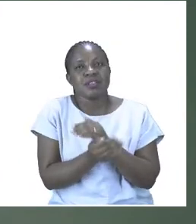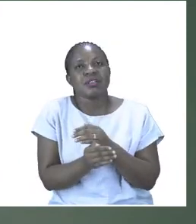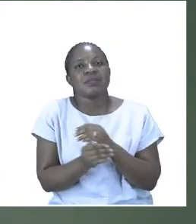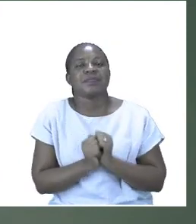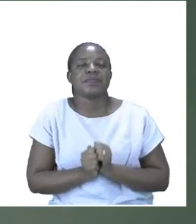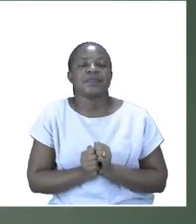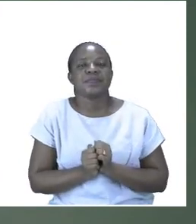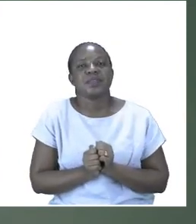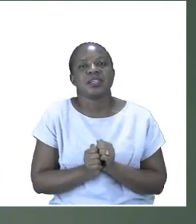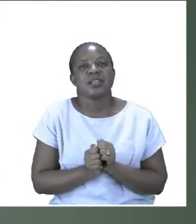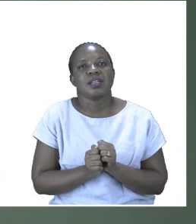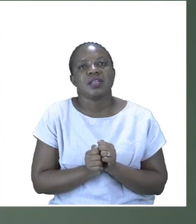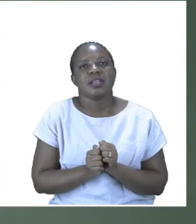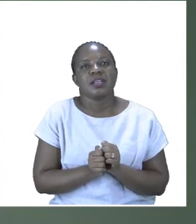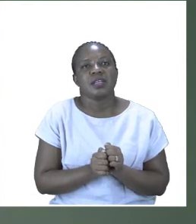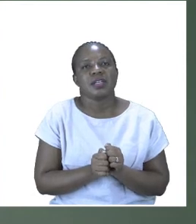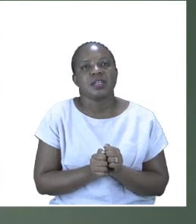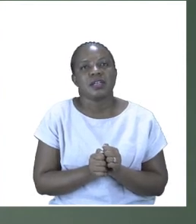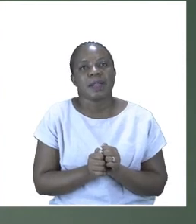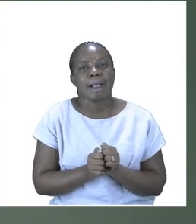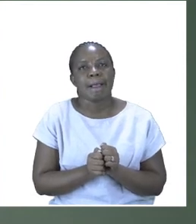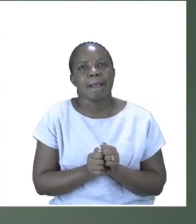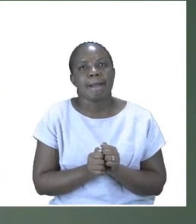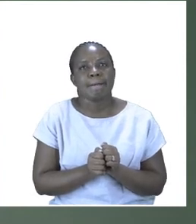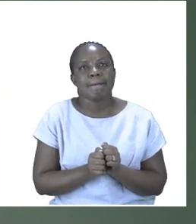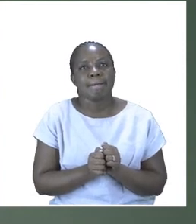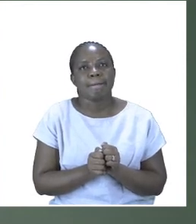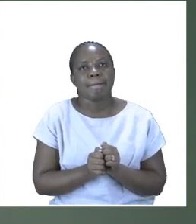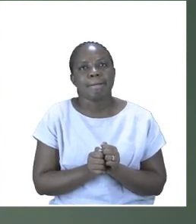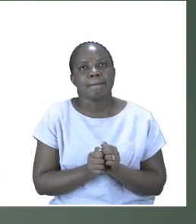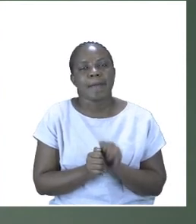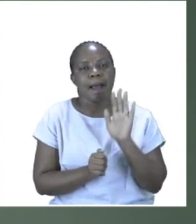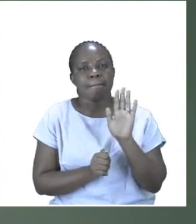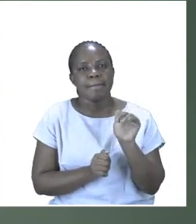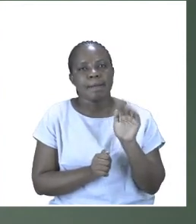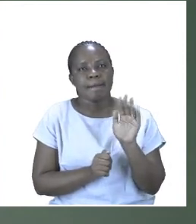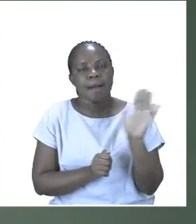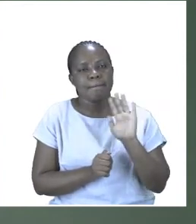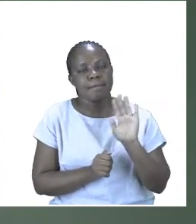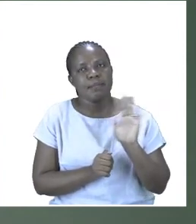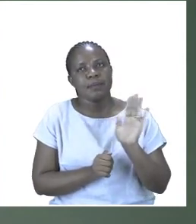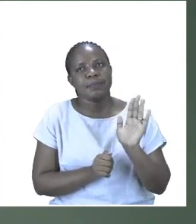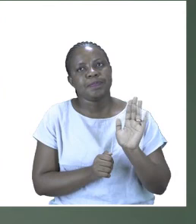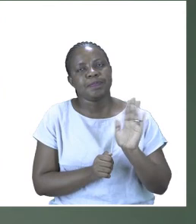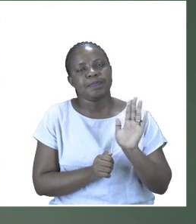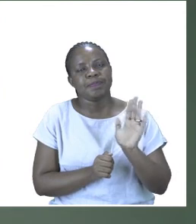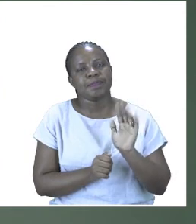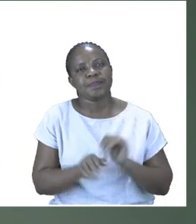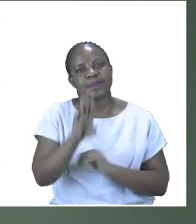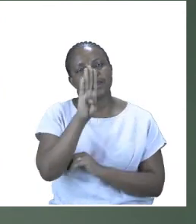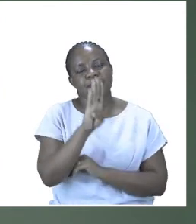another one. When we are saying goodbye, it's the same. Now, goodbye